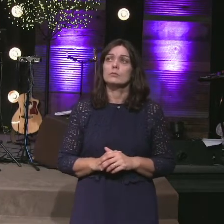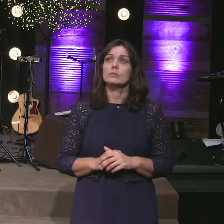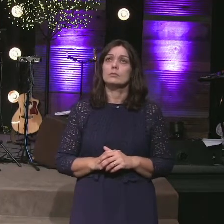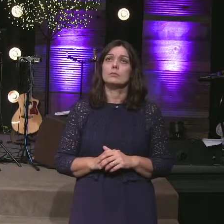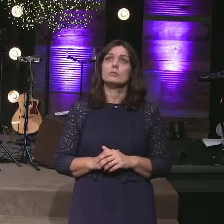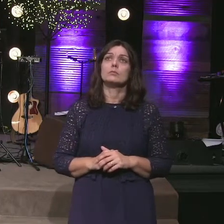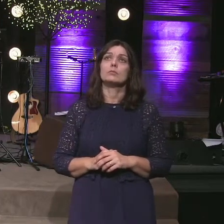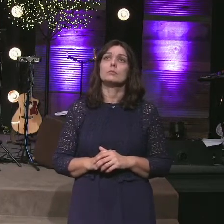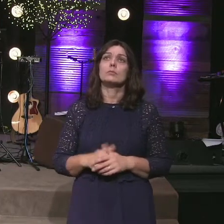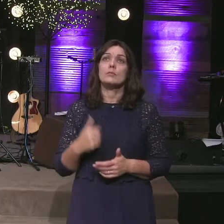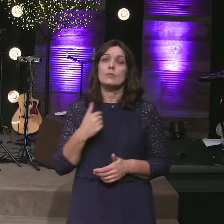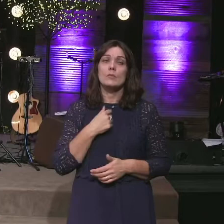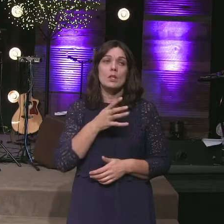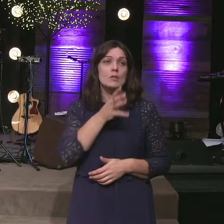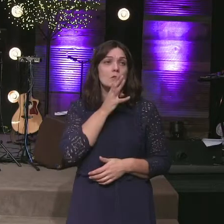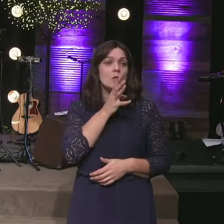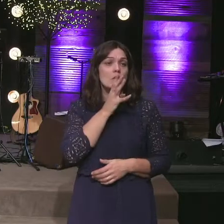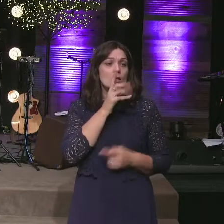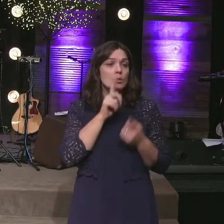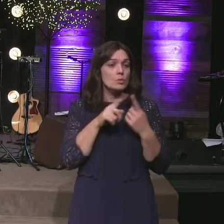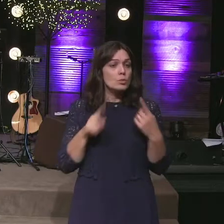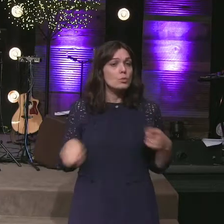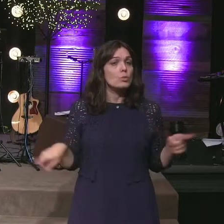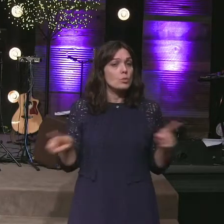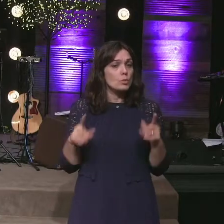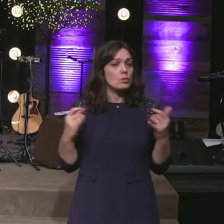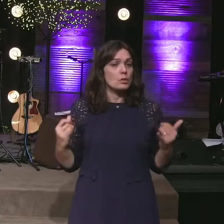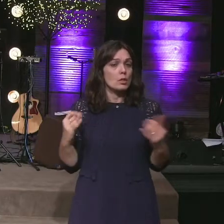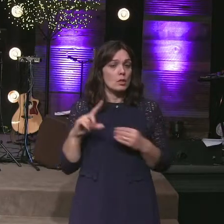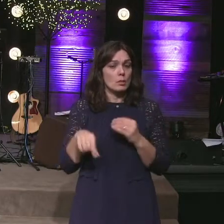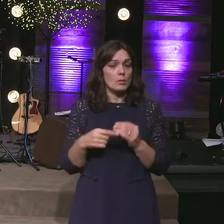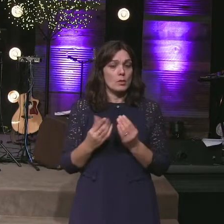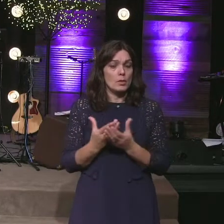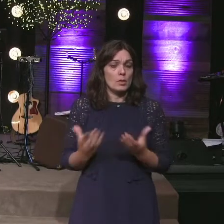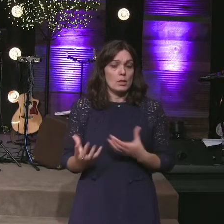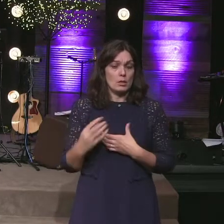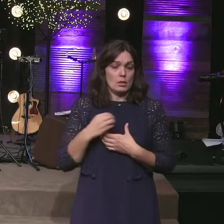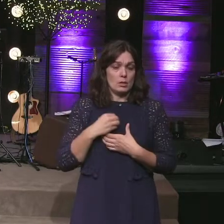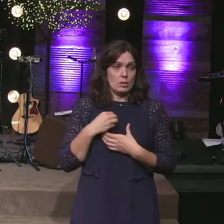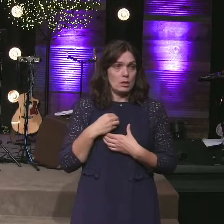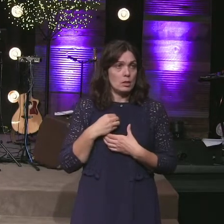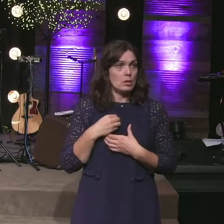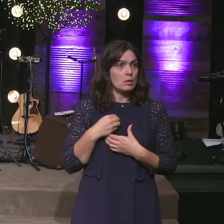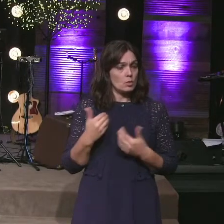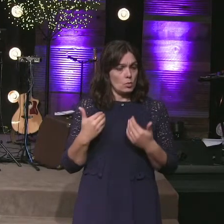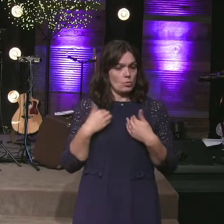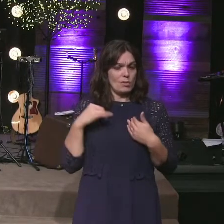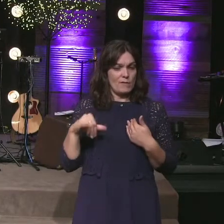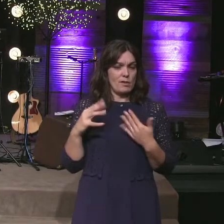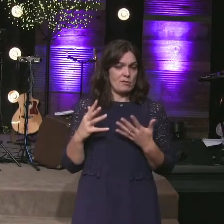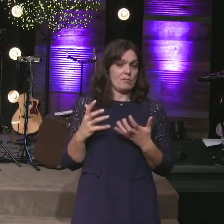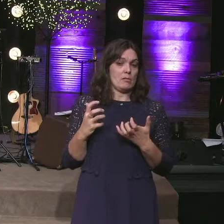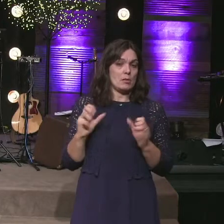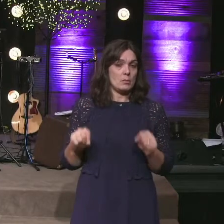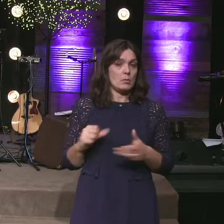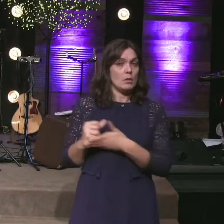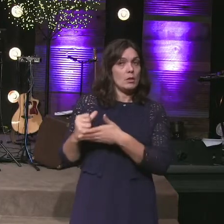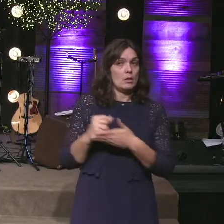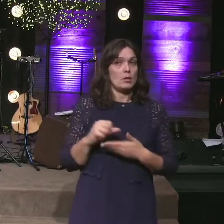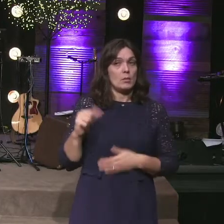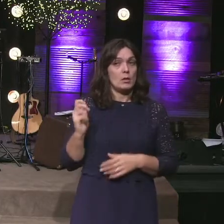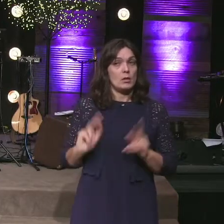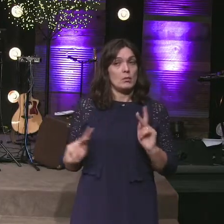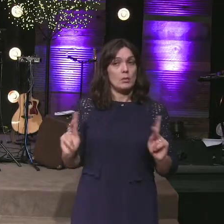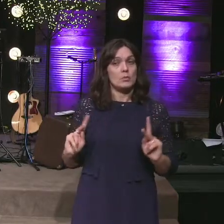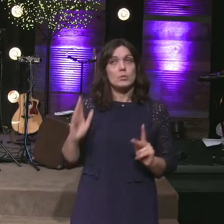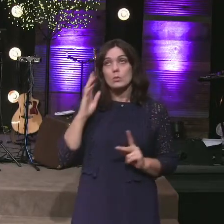I'm talking to you today about what's in you. Do you have a desire to help others? You know, we say the